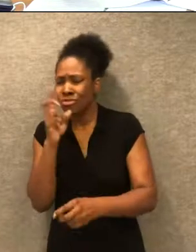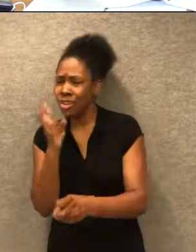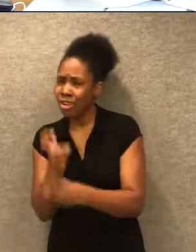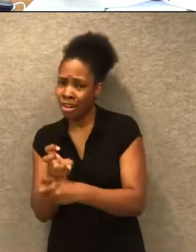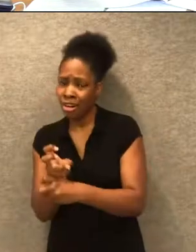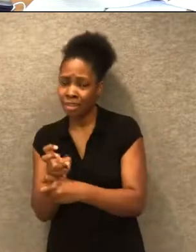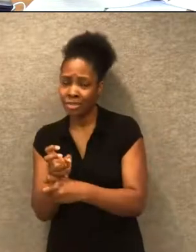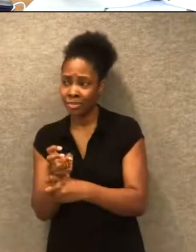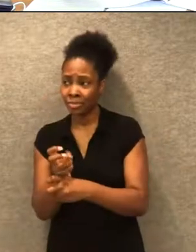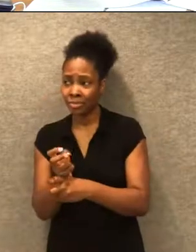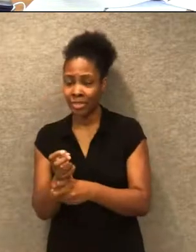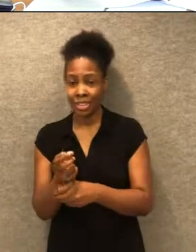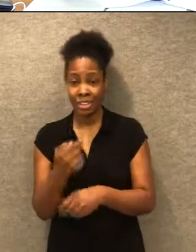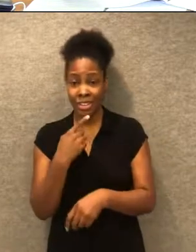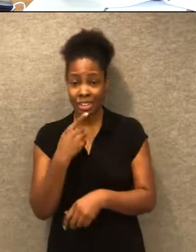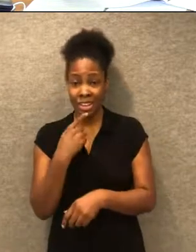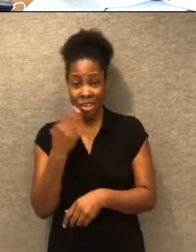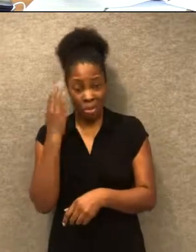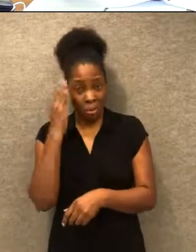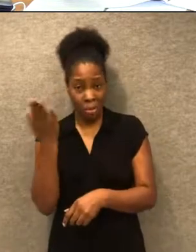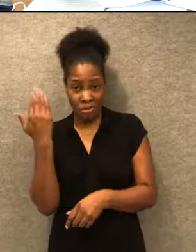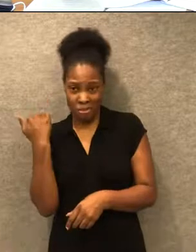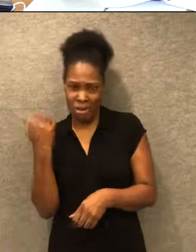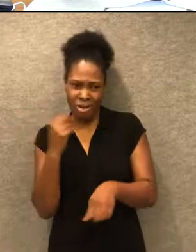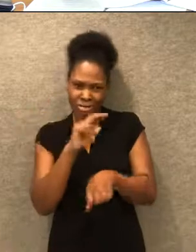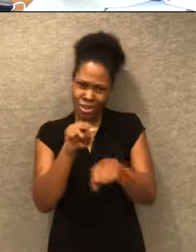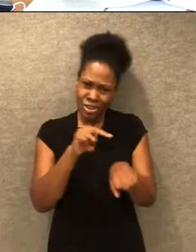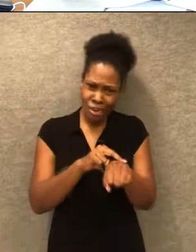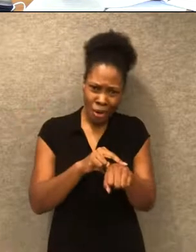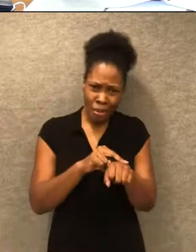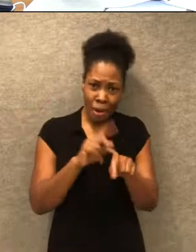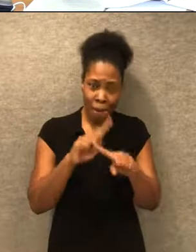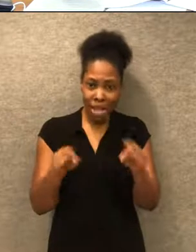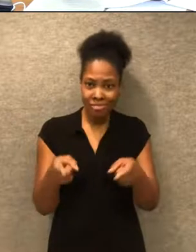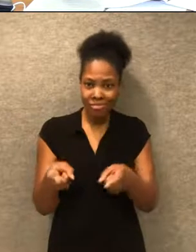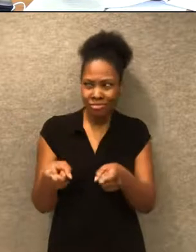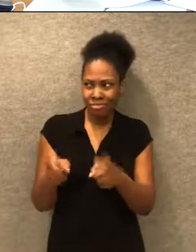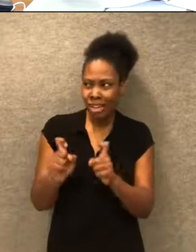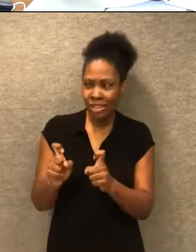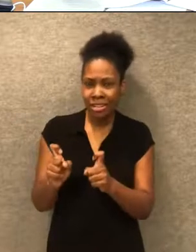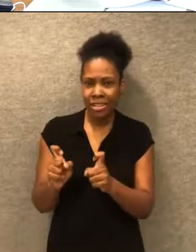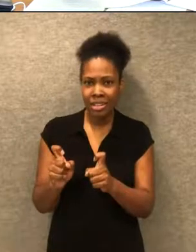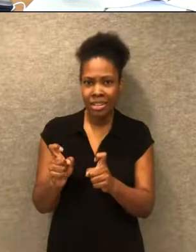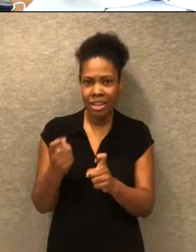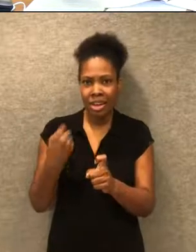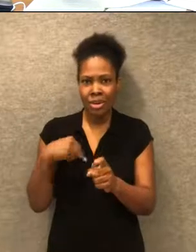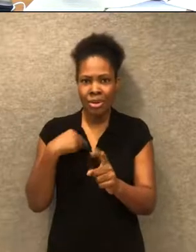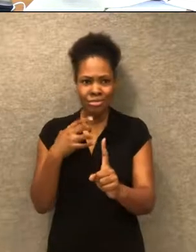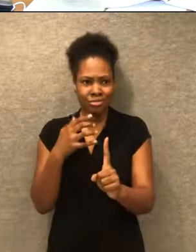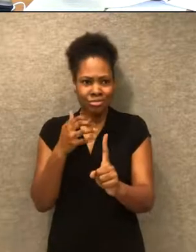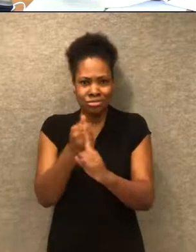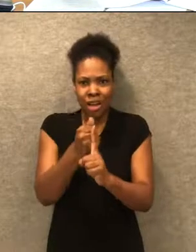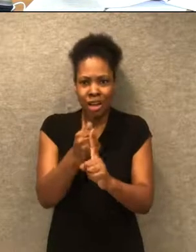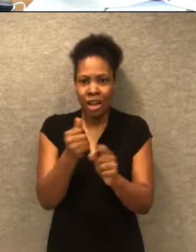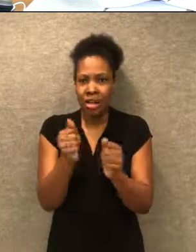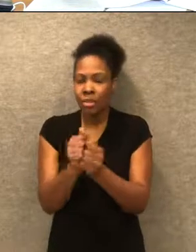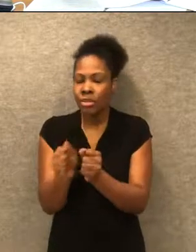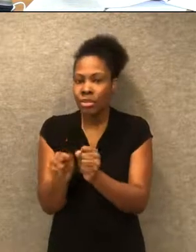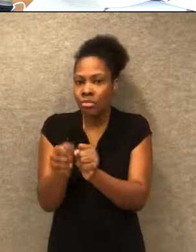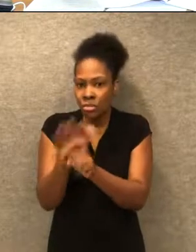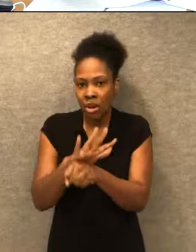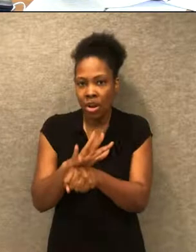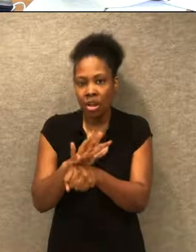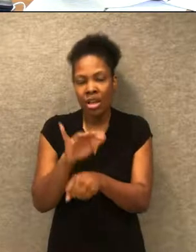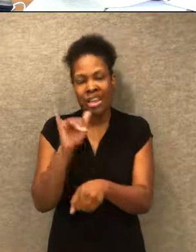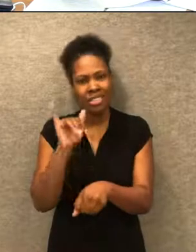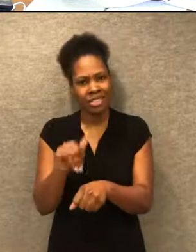October, November, we were walking around normal. And then all of a sudden, we were hit with this pandemic, and that is traumatic.